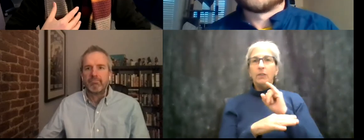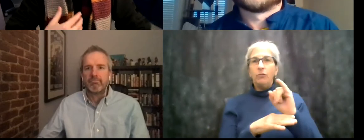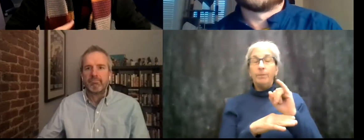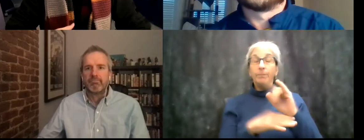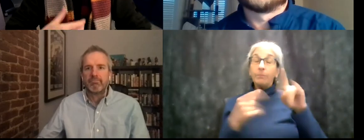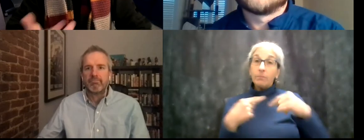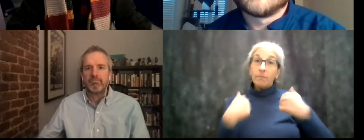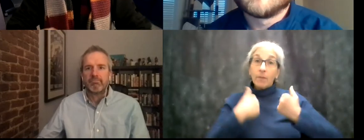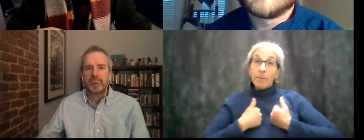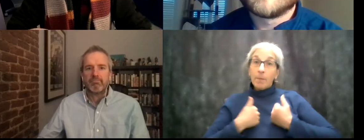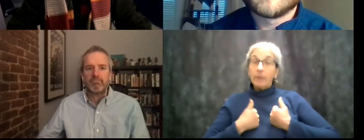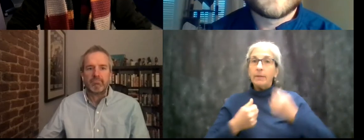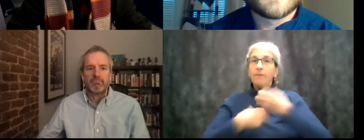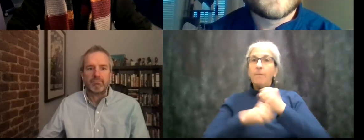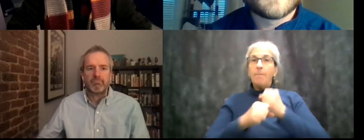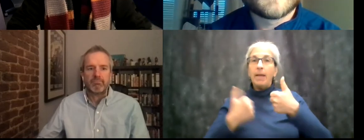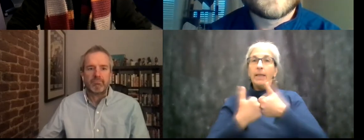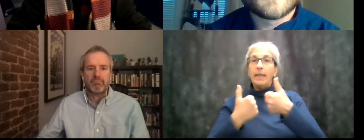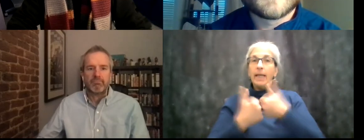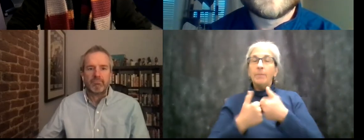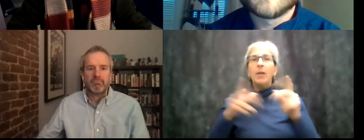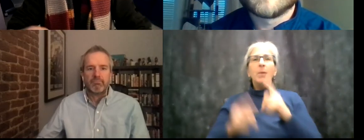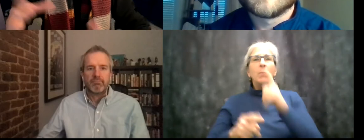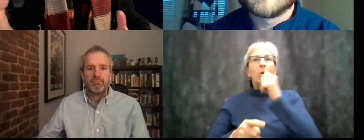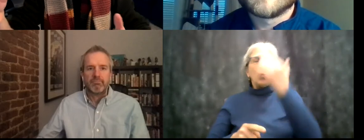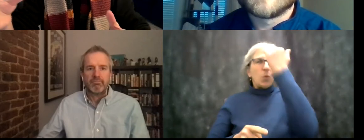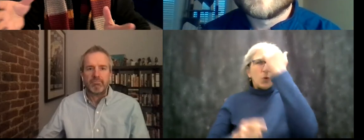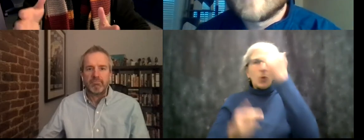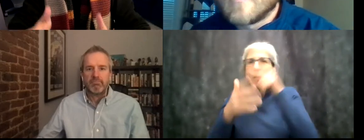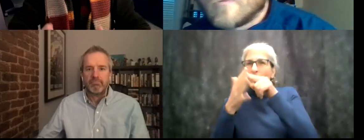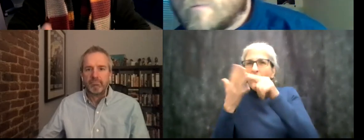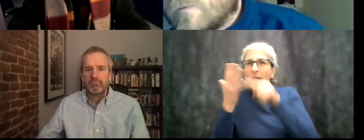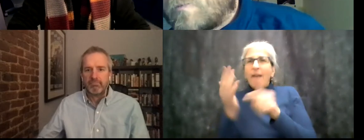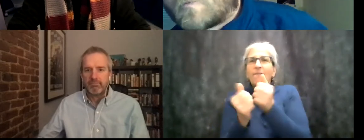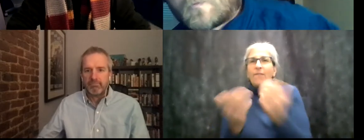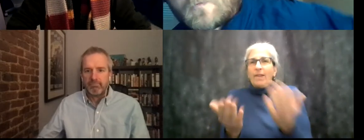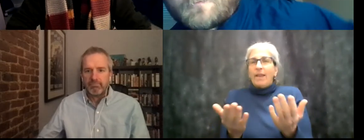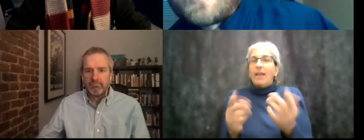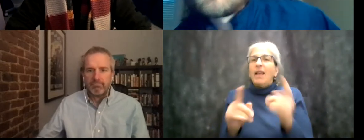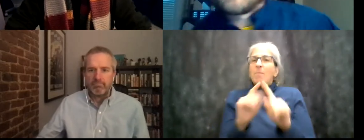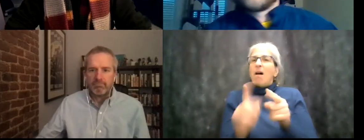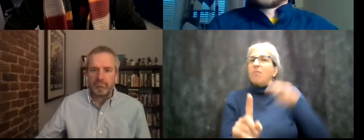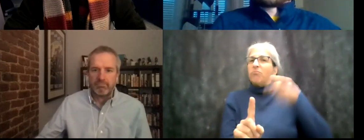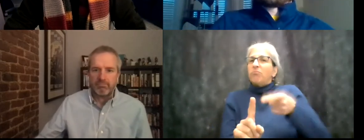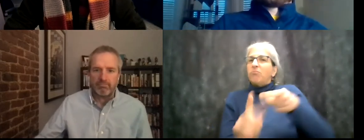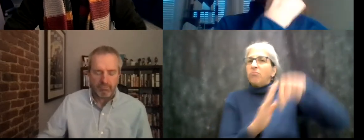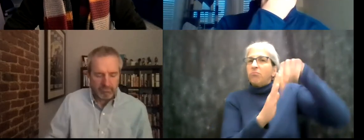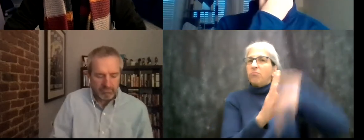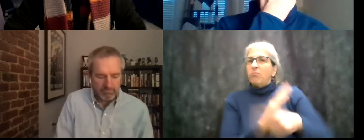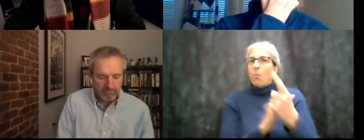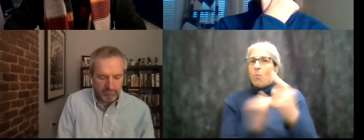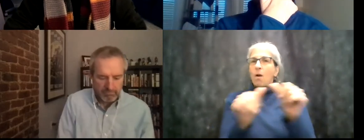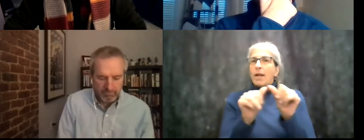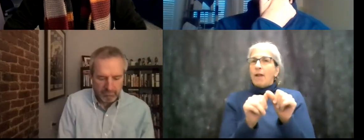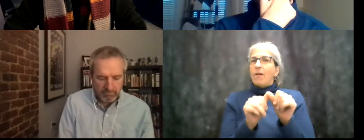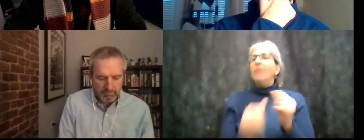making games, people with this kind of knowledge base, a little bit of everything, but really specific on something, tended to do a lot